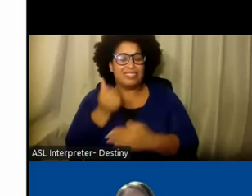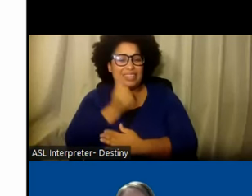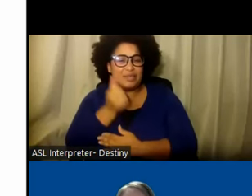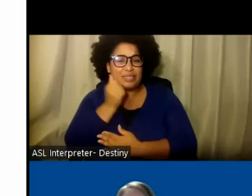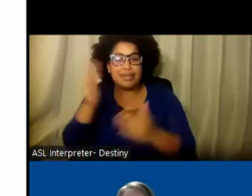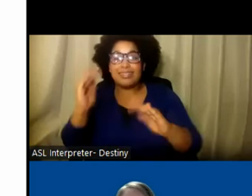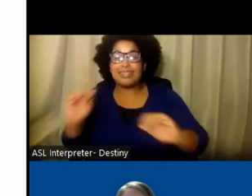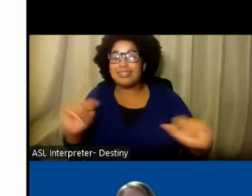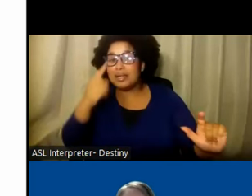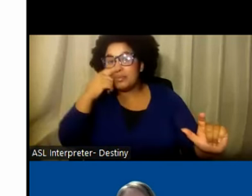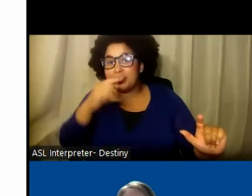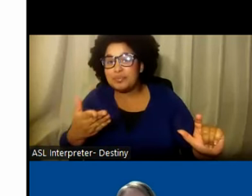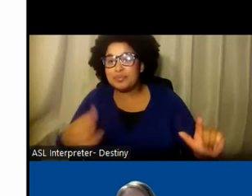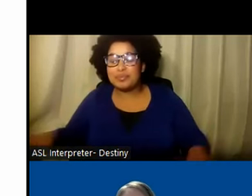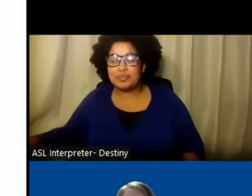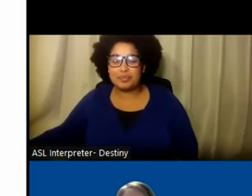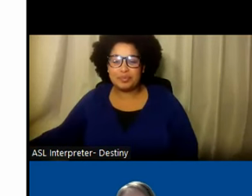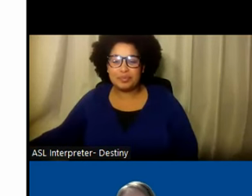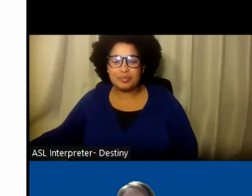slide.